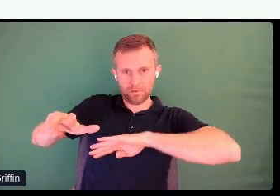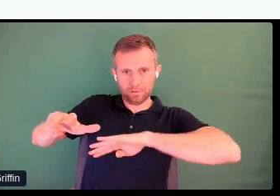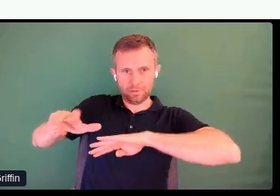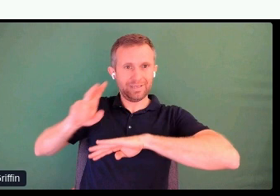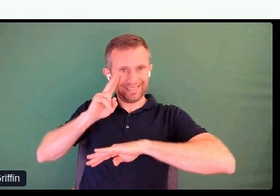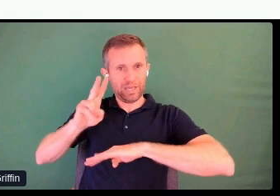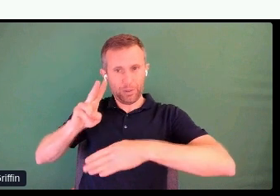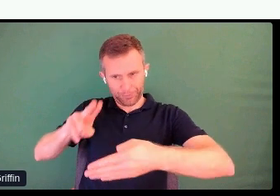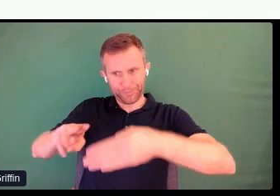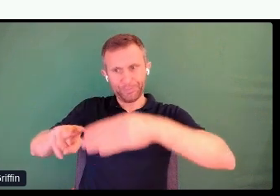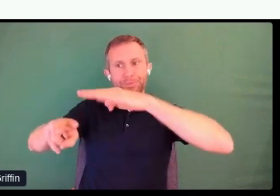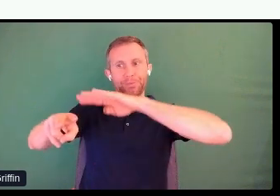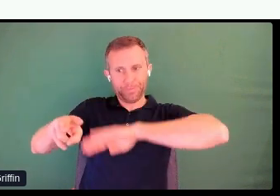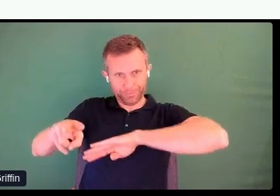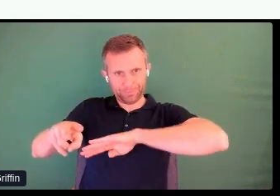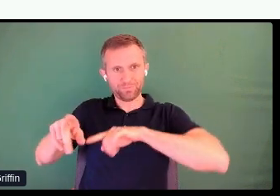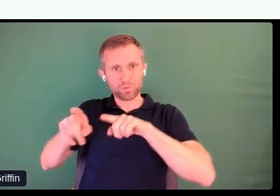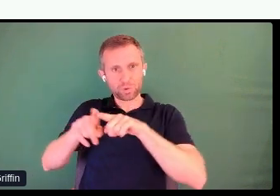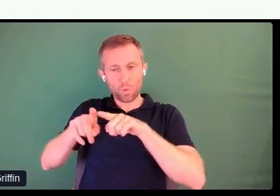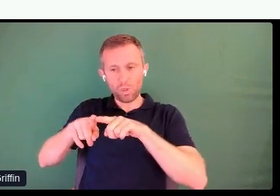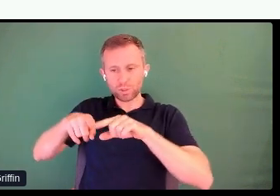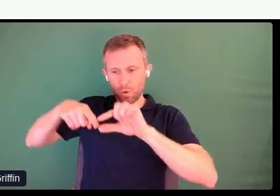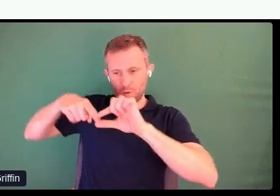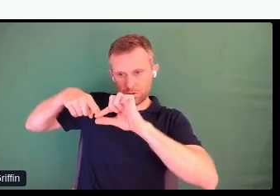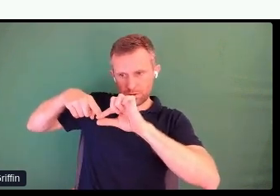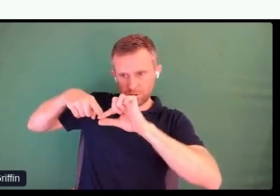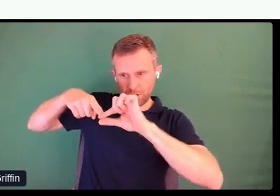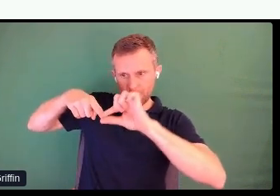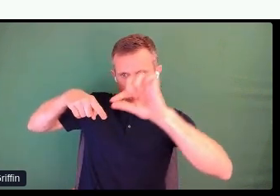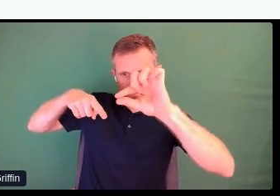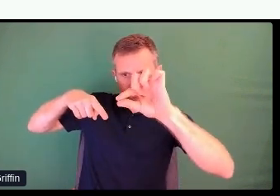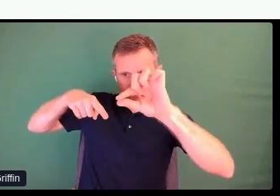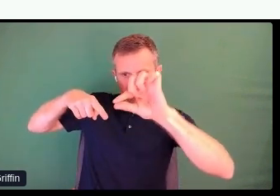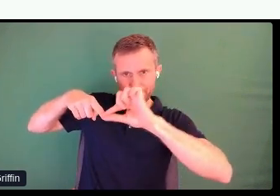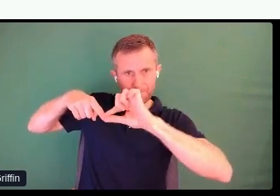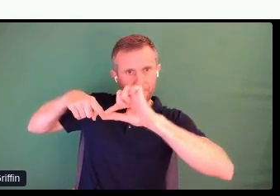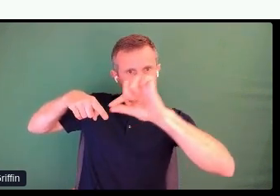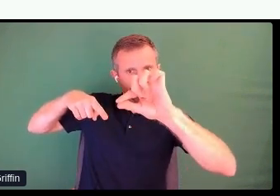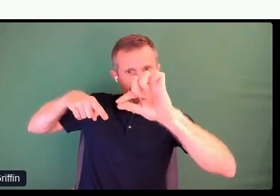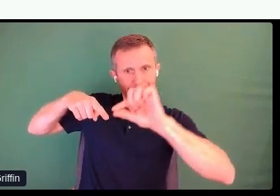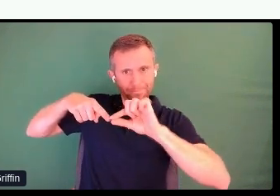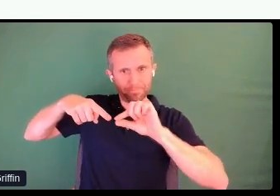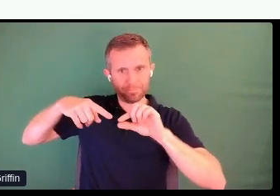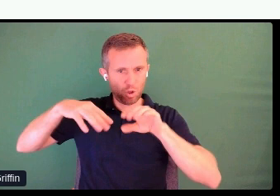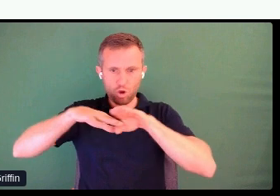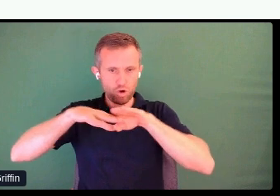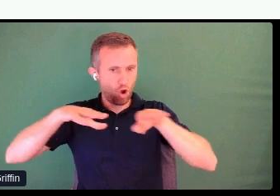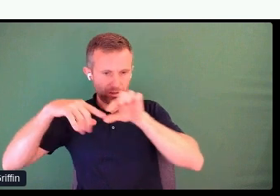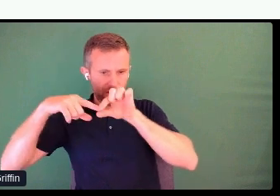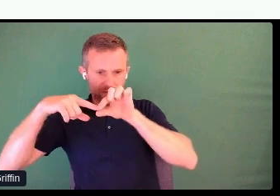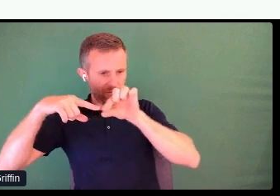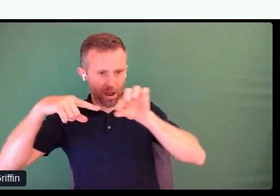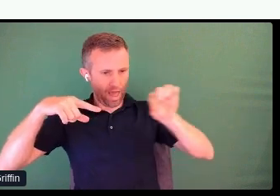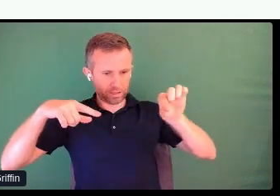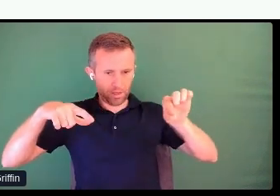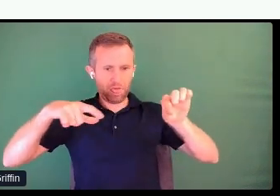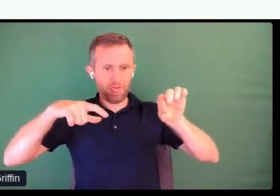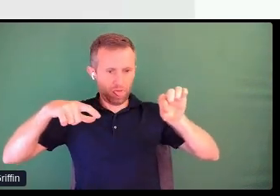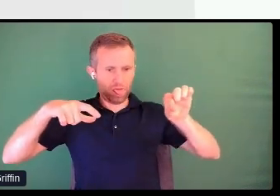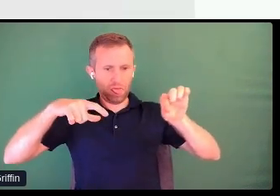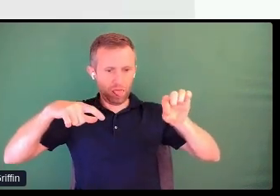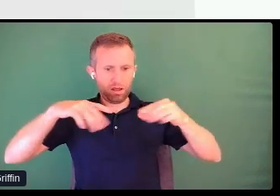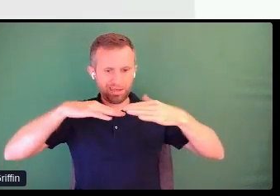angles up slightly from the mouse core, creating that required clearance between the table surface and the connector.